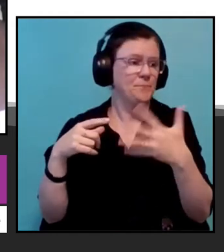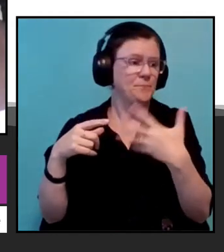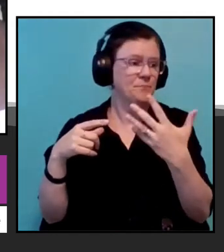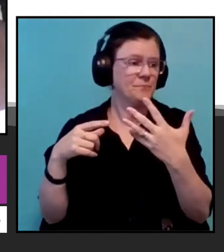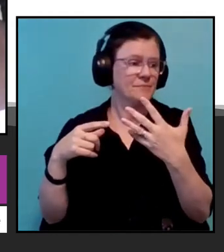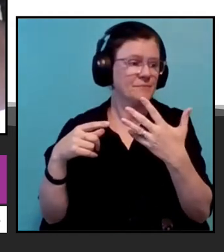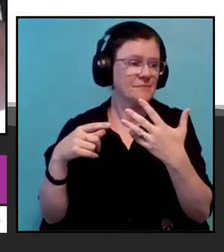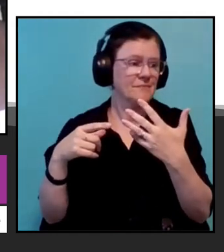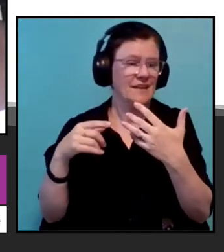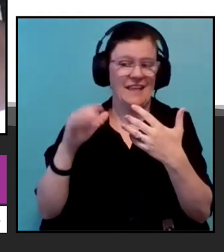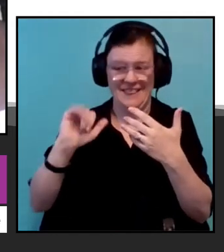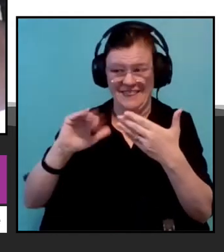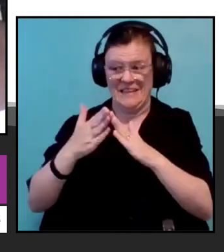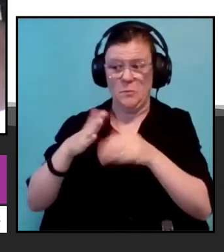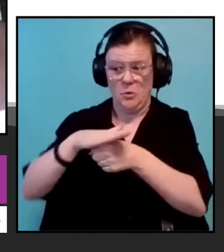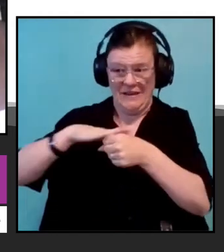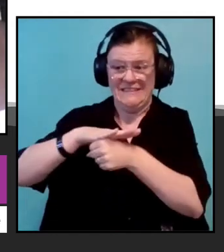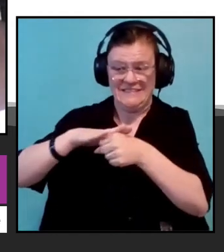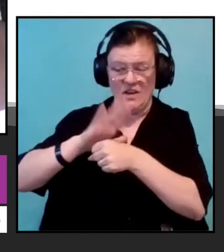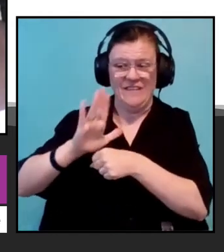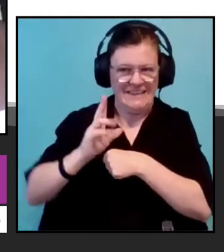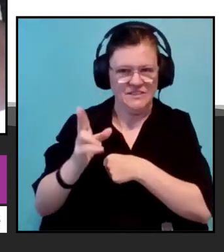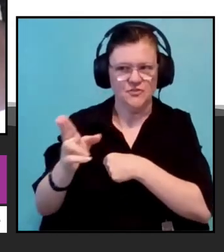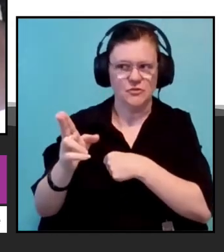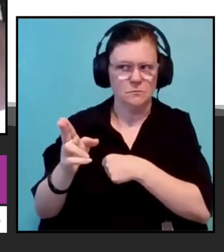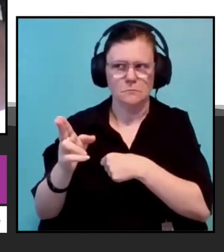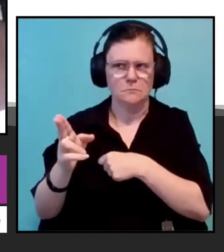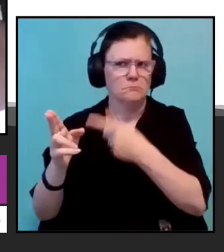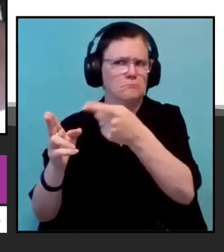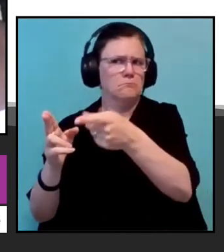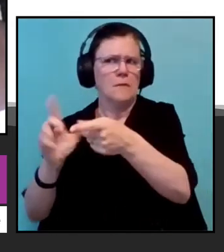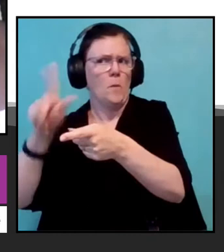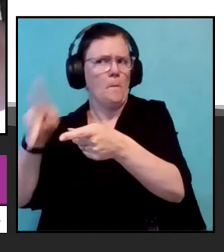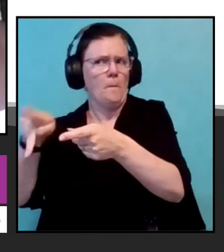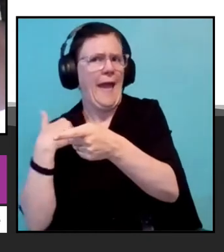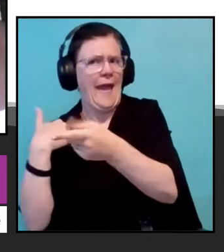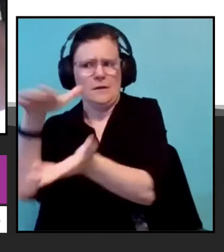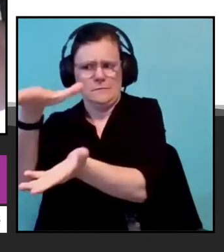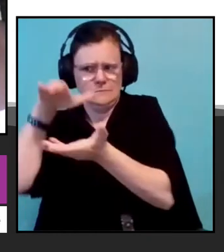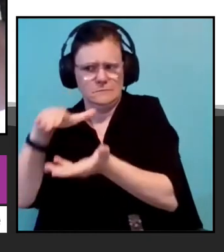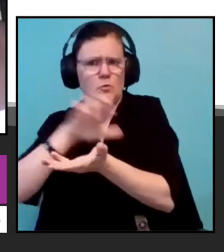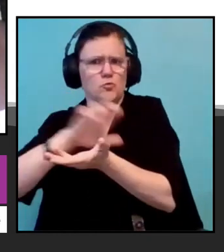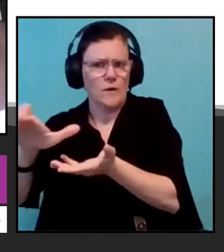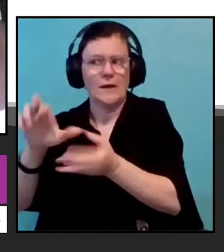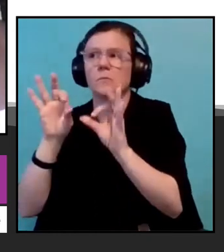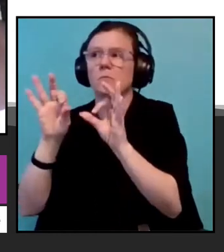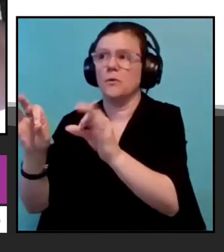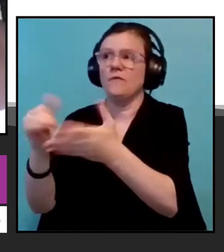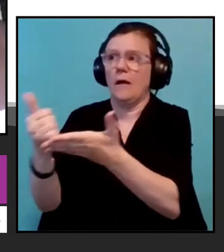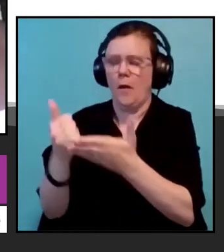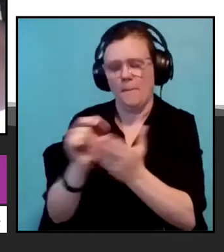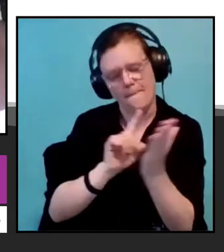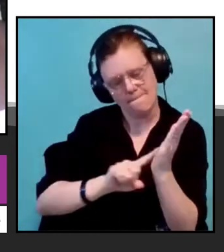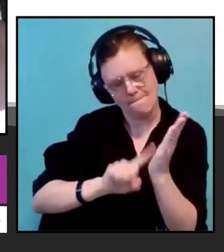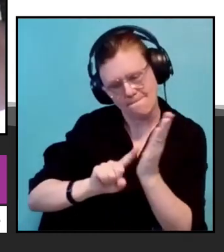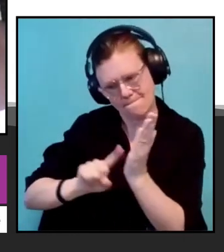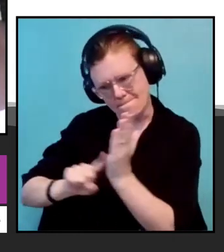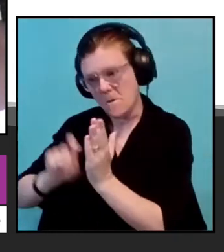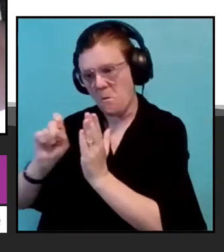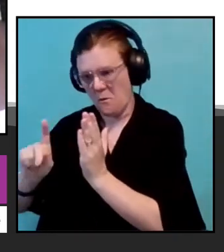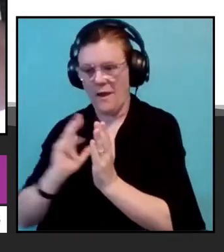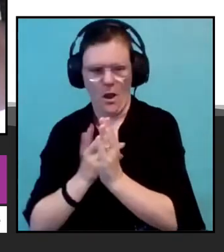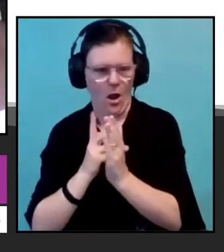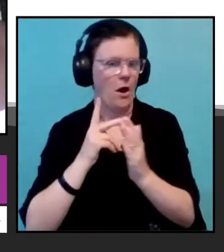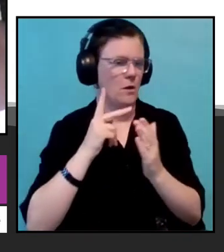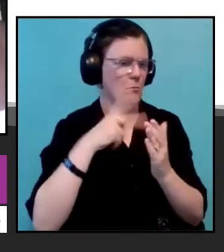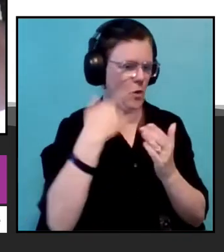the history of Bed-Stuy. They had all that research already for us to go so that when we embed in the community and have our activation, we were fully prepared